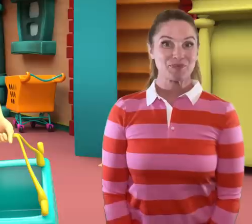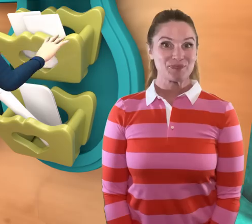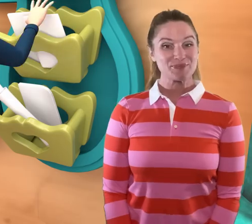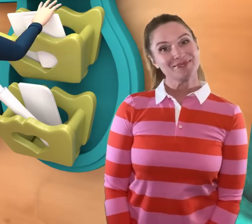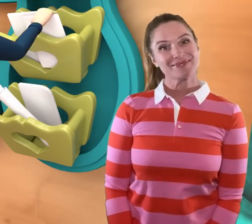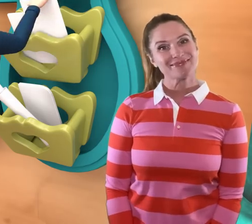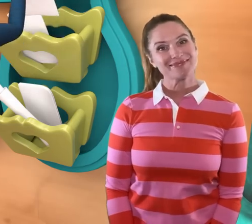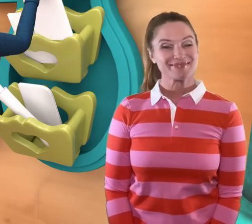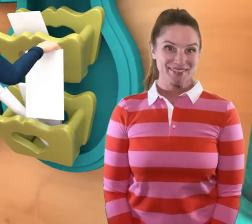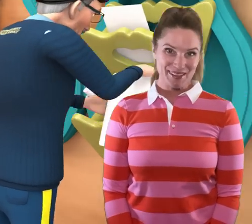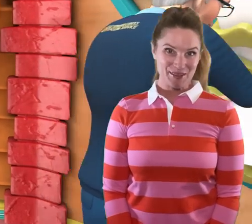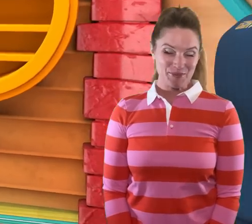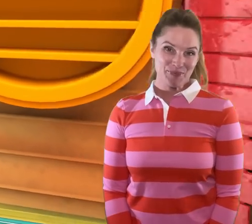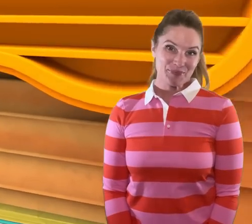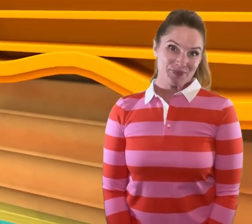store